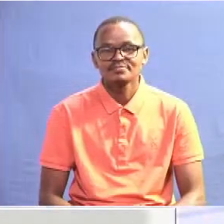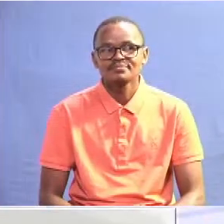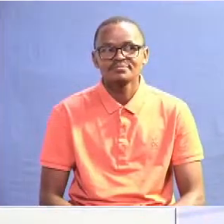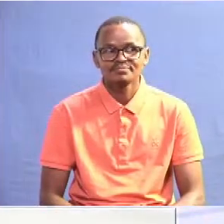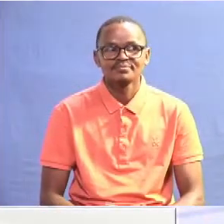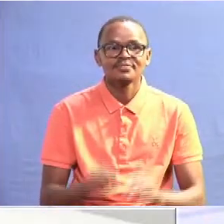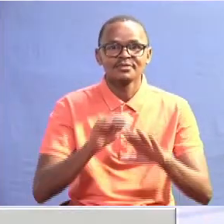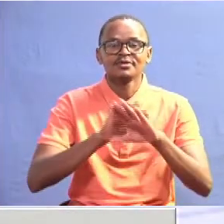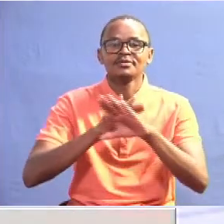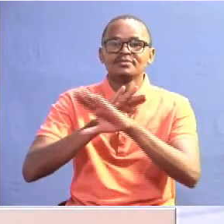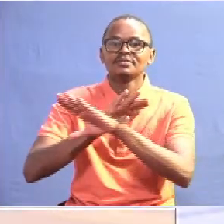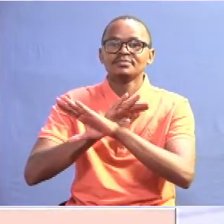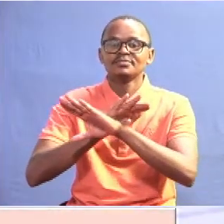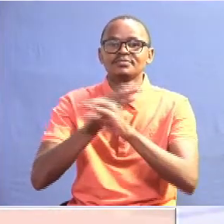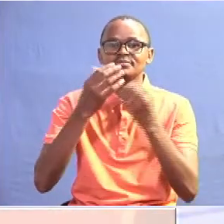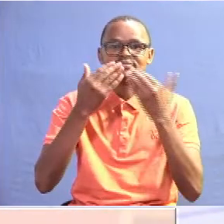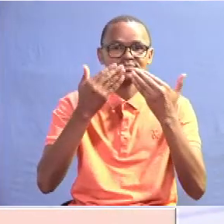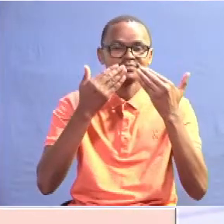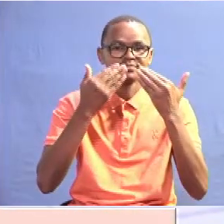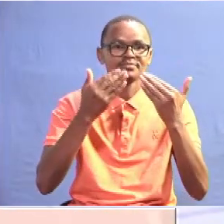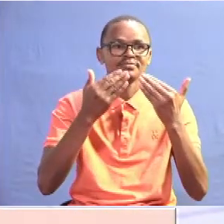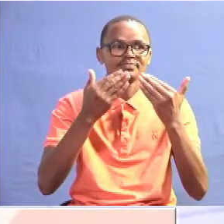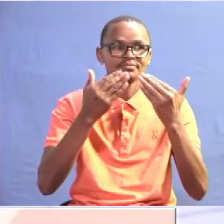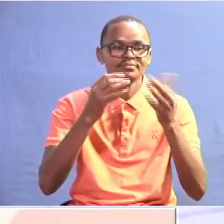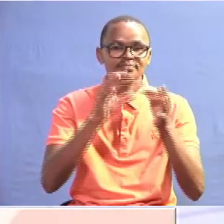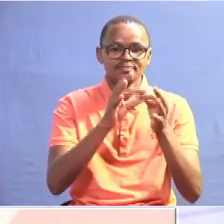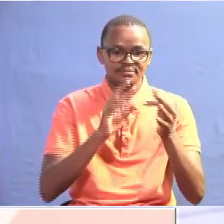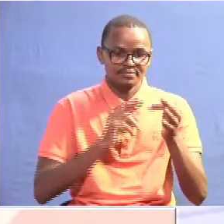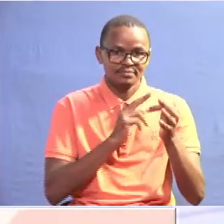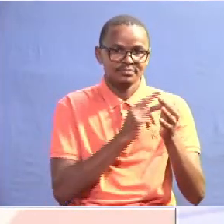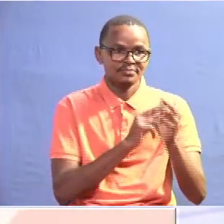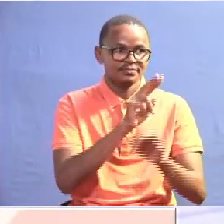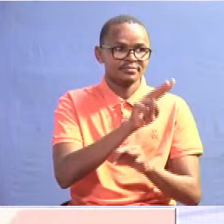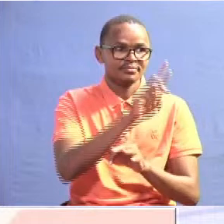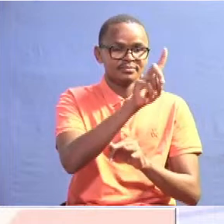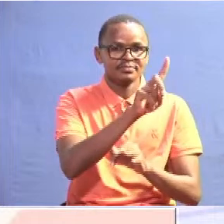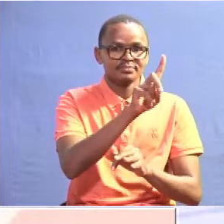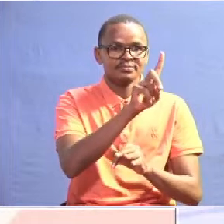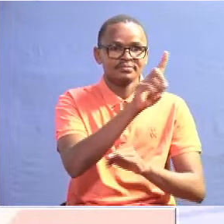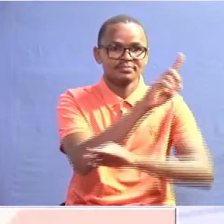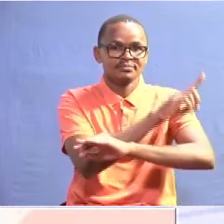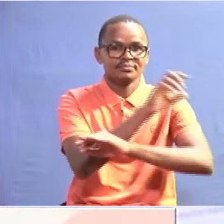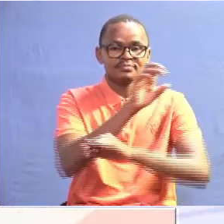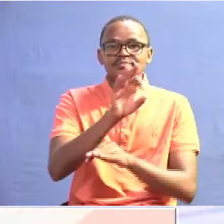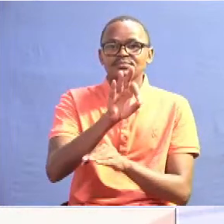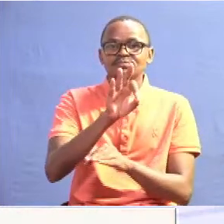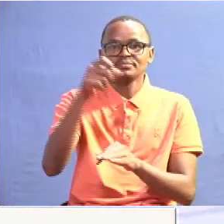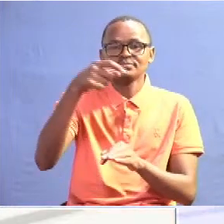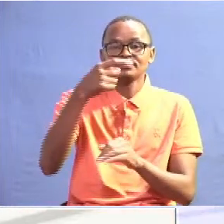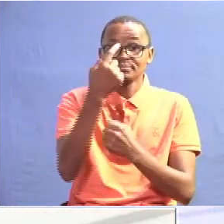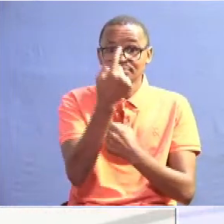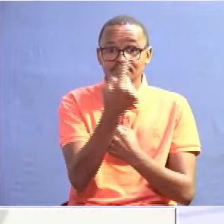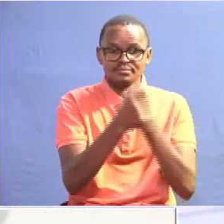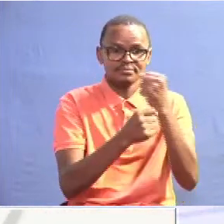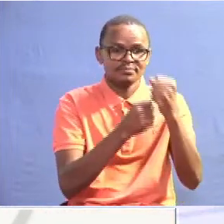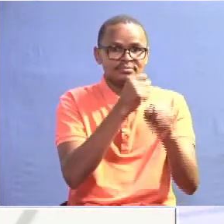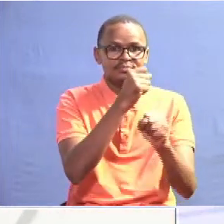All right, good evening and many thanks for joining us. This the 21st day of January, the